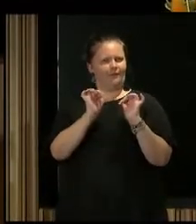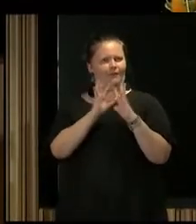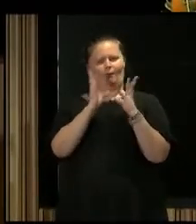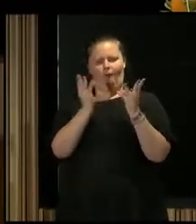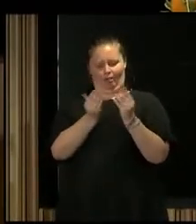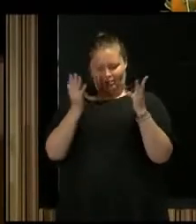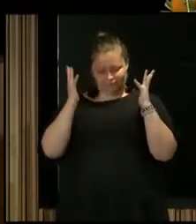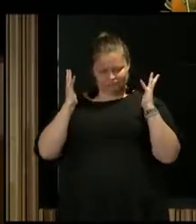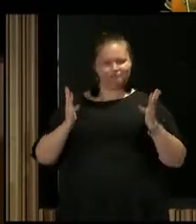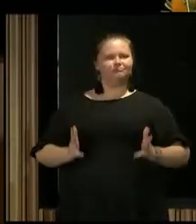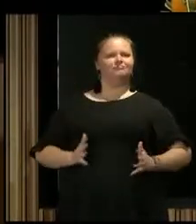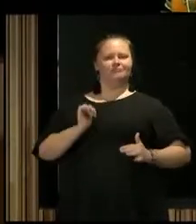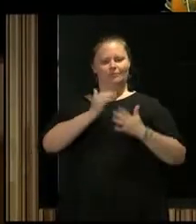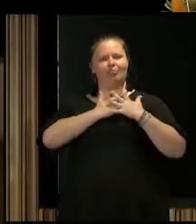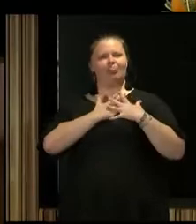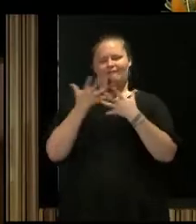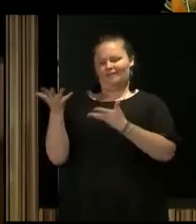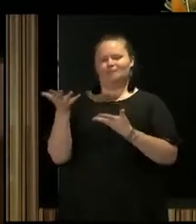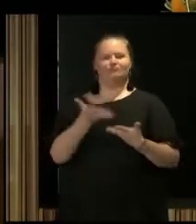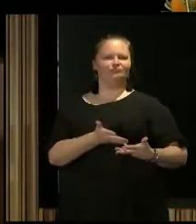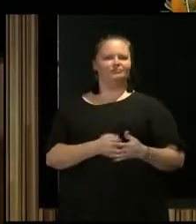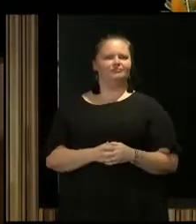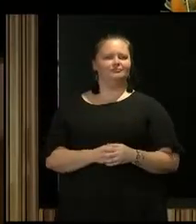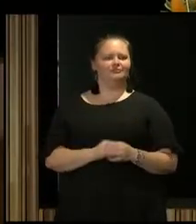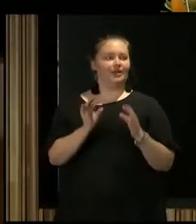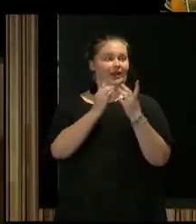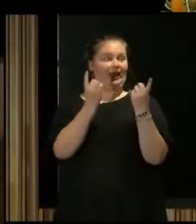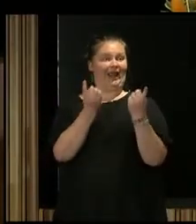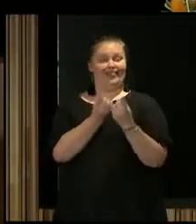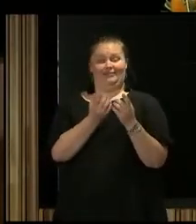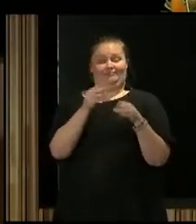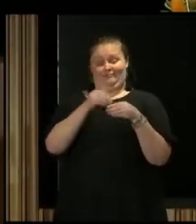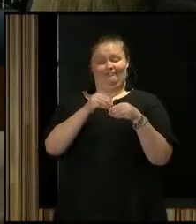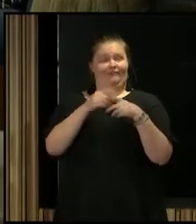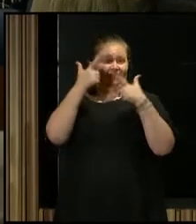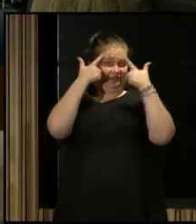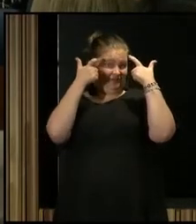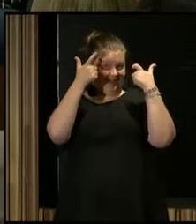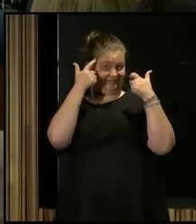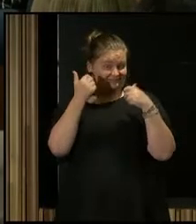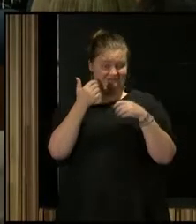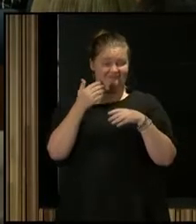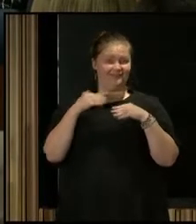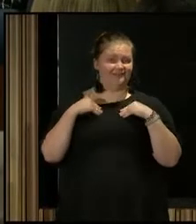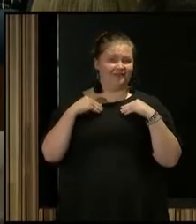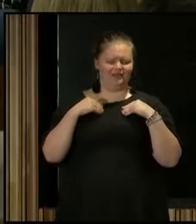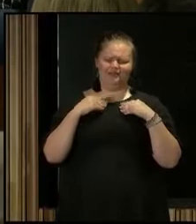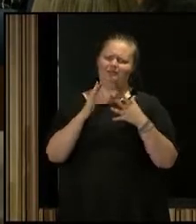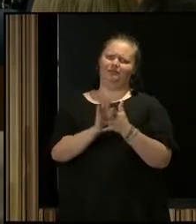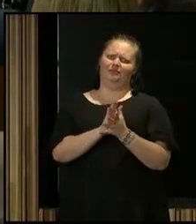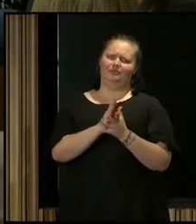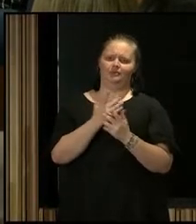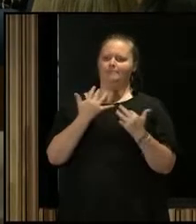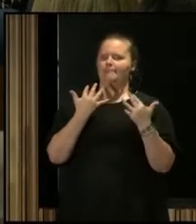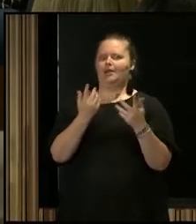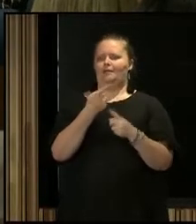manner and the love with which you bring. And for any of us that have been in the creative industries, it's just a joy, because many of us have had that